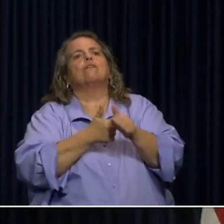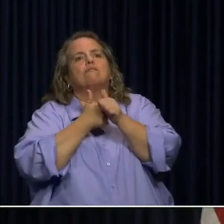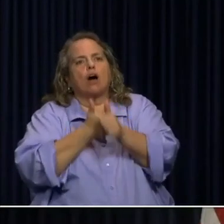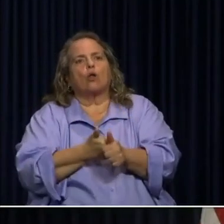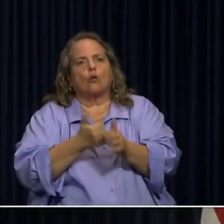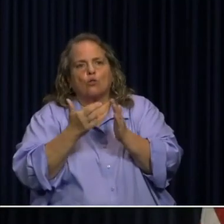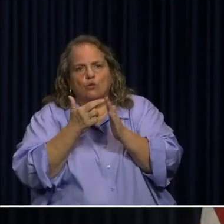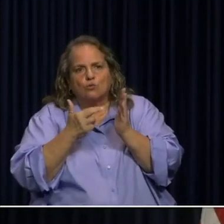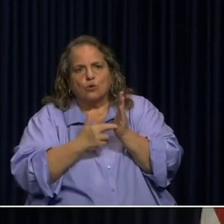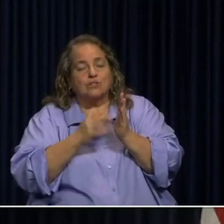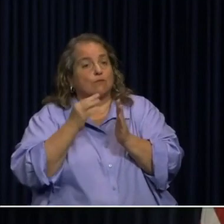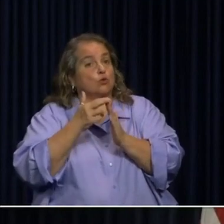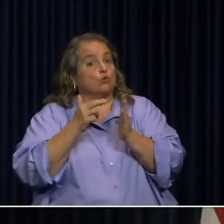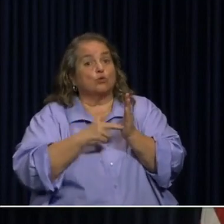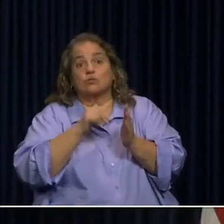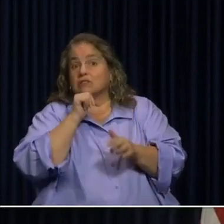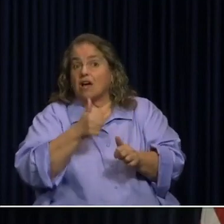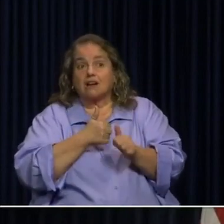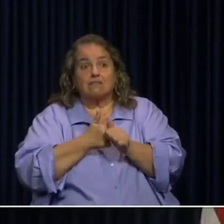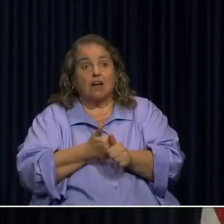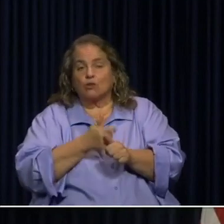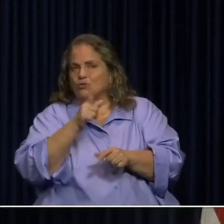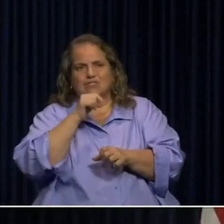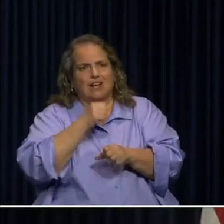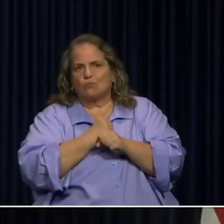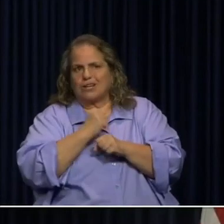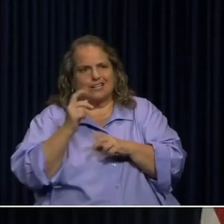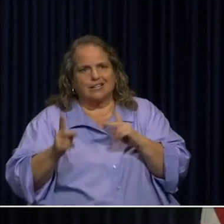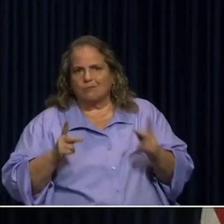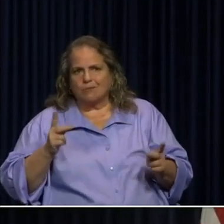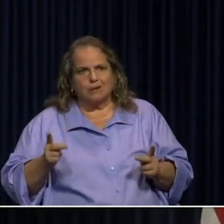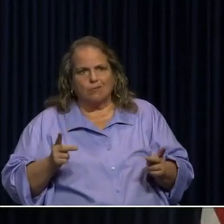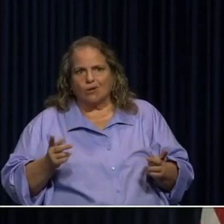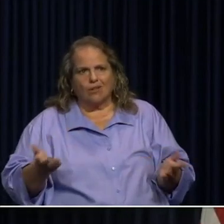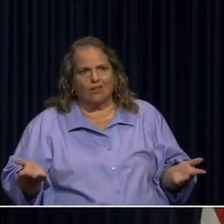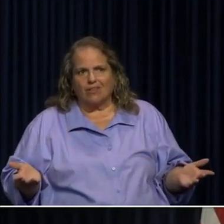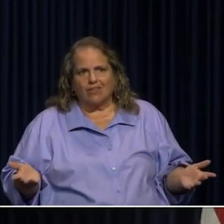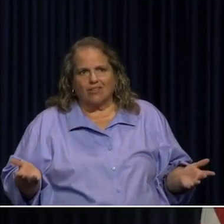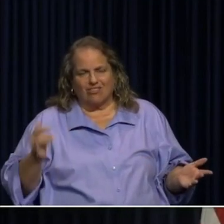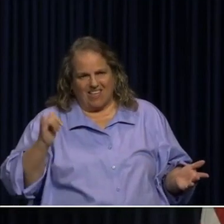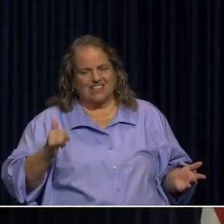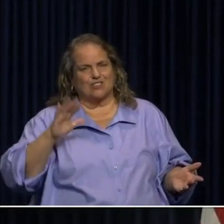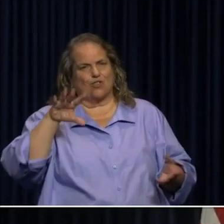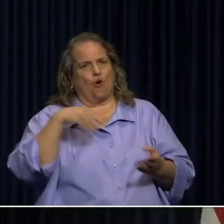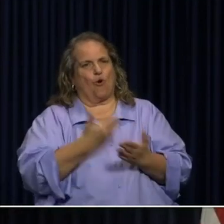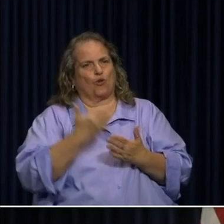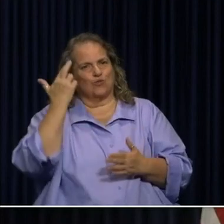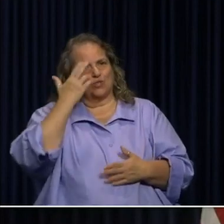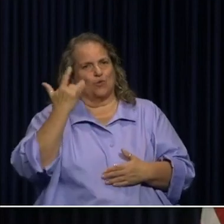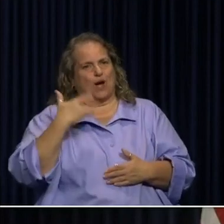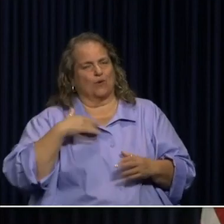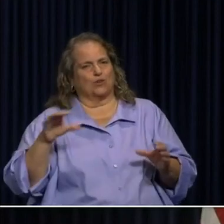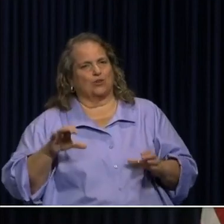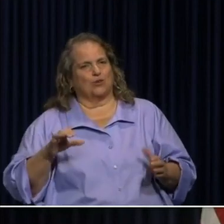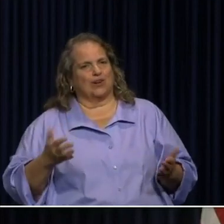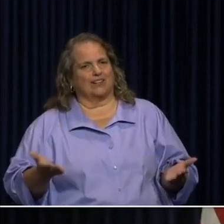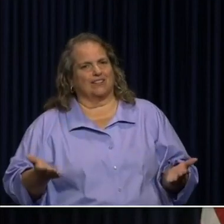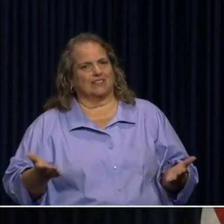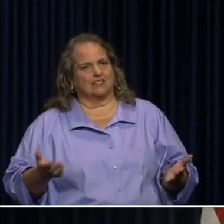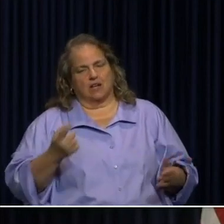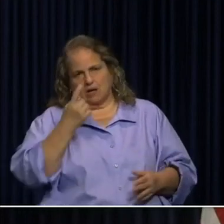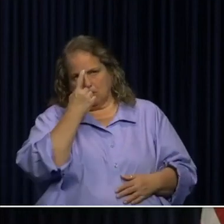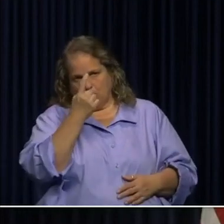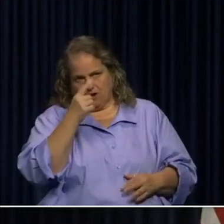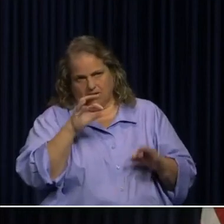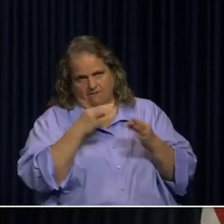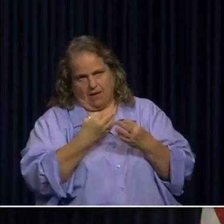the rules. And if the rules aren't followed, you're not protecting people, which is the whole reason that we're trying to do this. So, only one